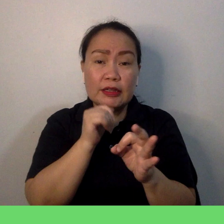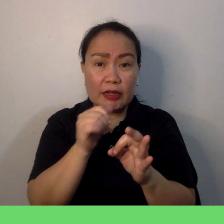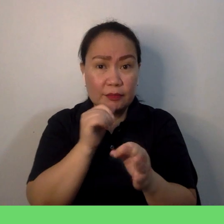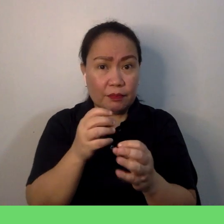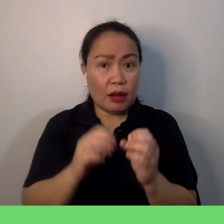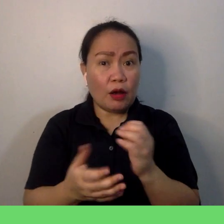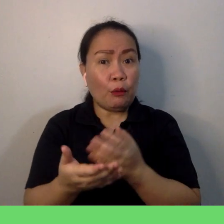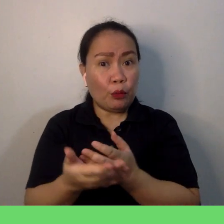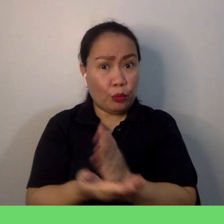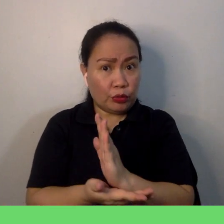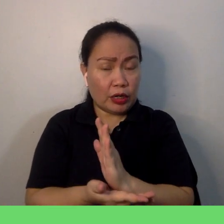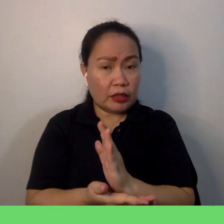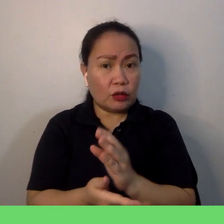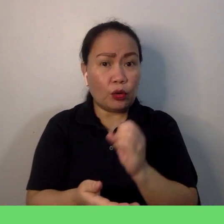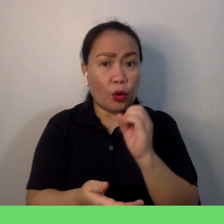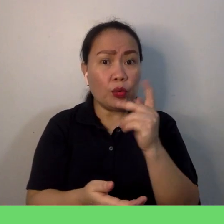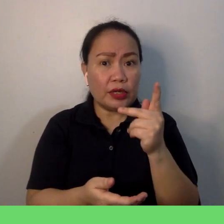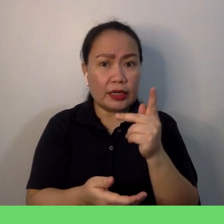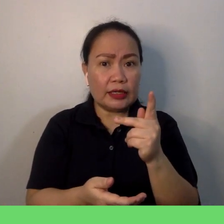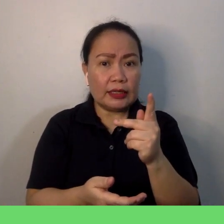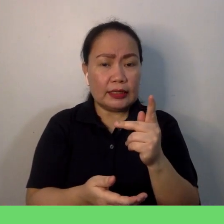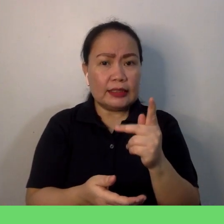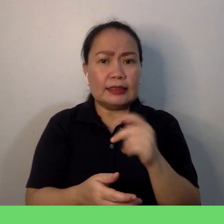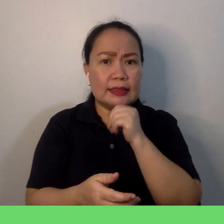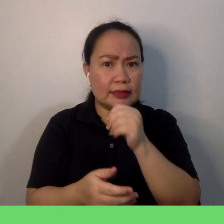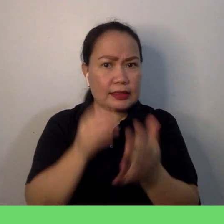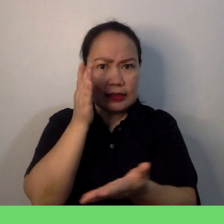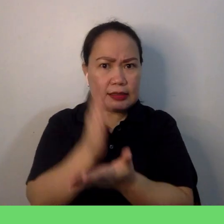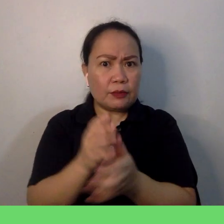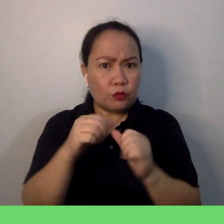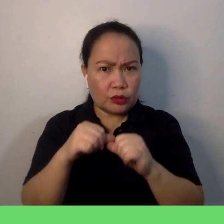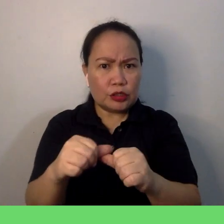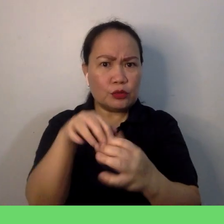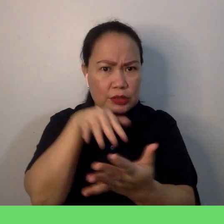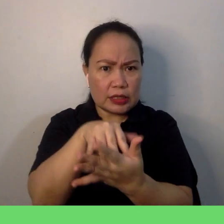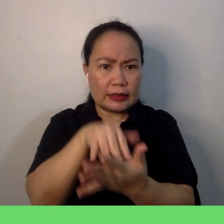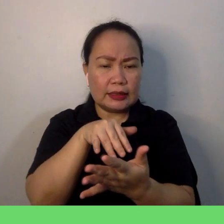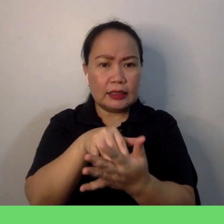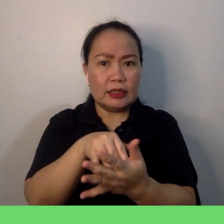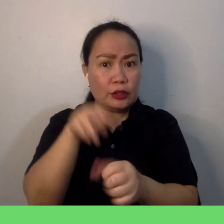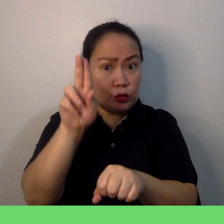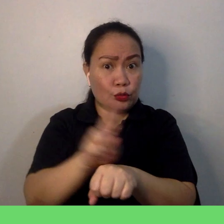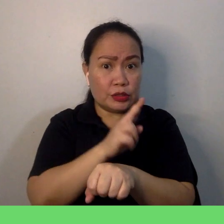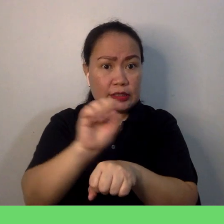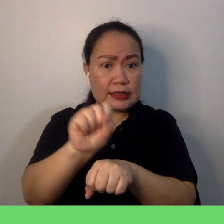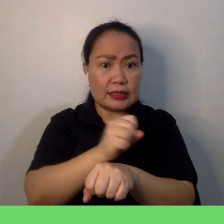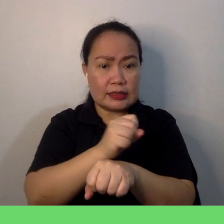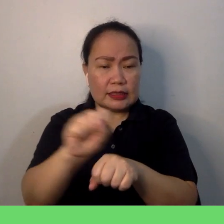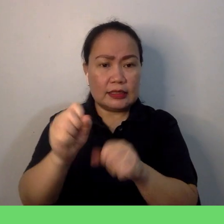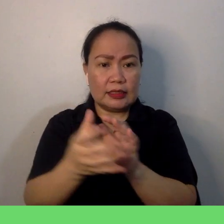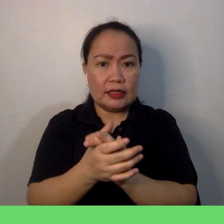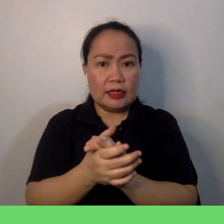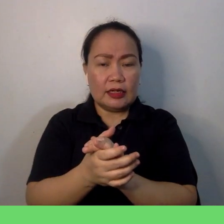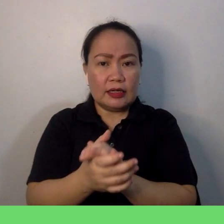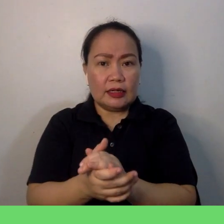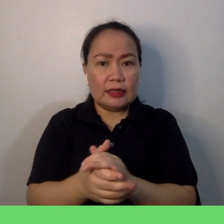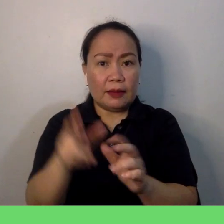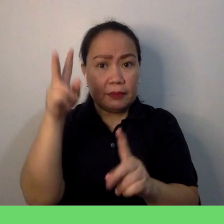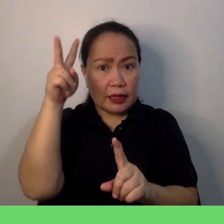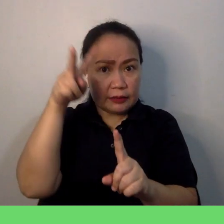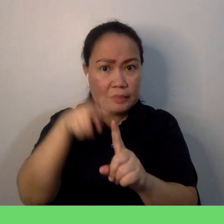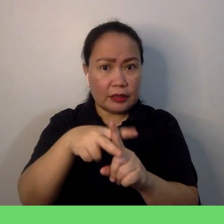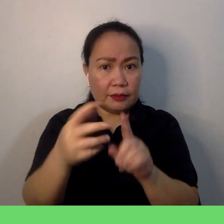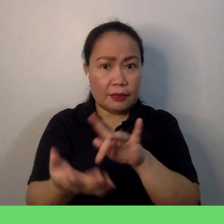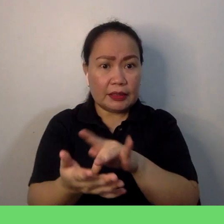doon tinitingnan yung efficacy. Okay? So, ina-apply din yan ng mga medical practitioners natin. Ginagamit po nila yan